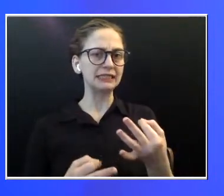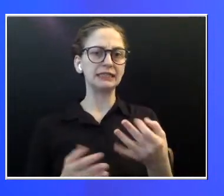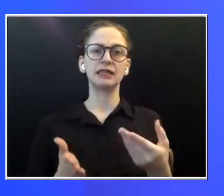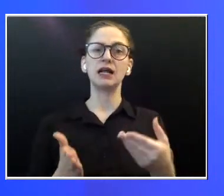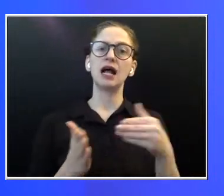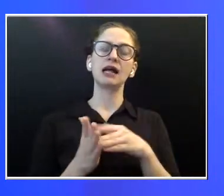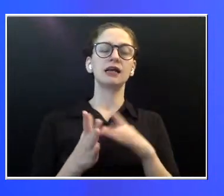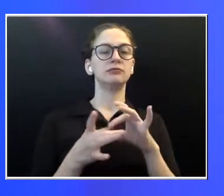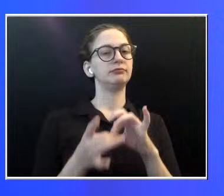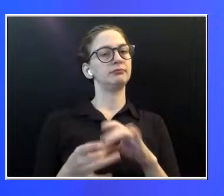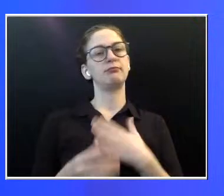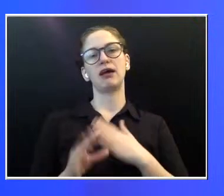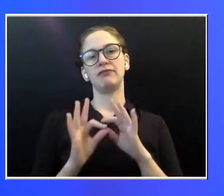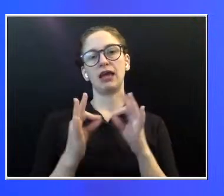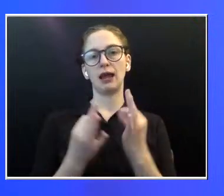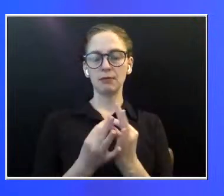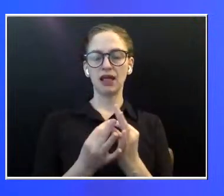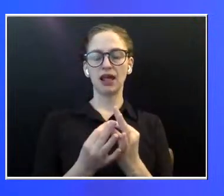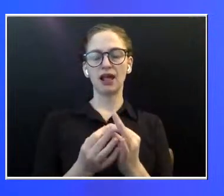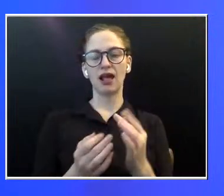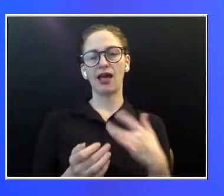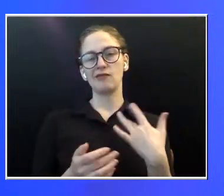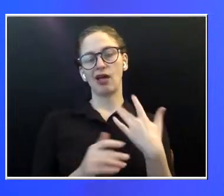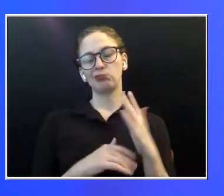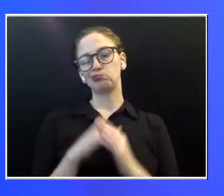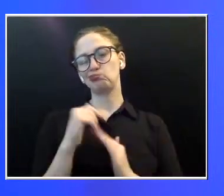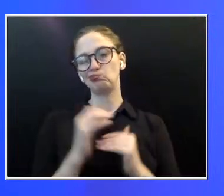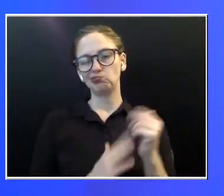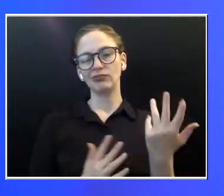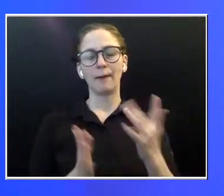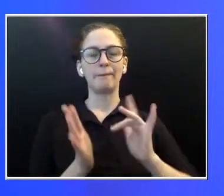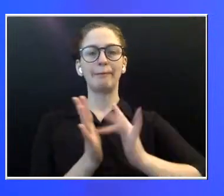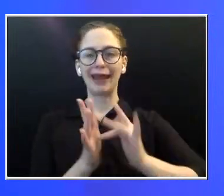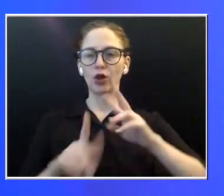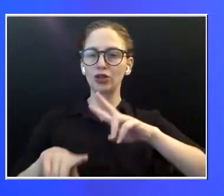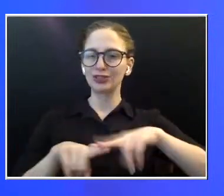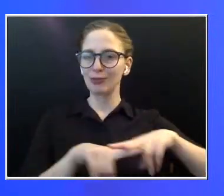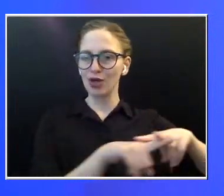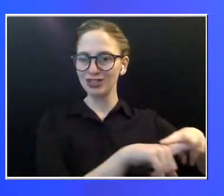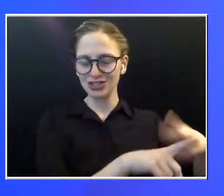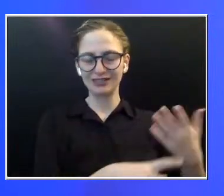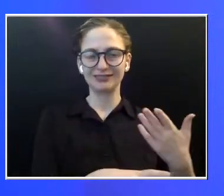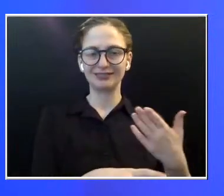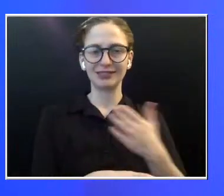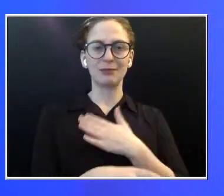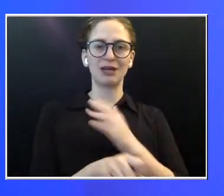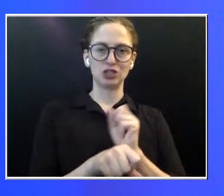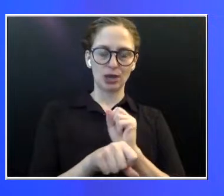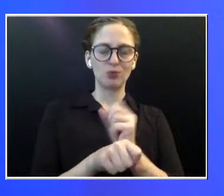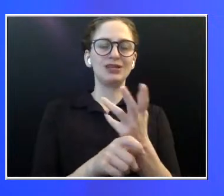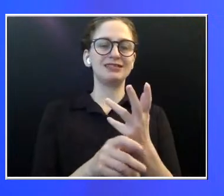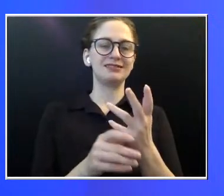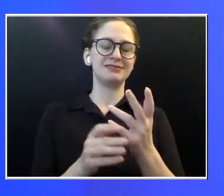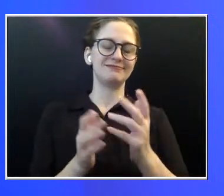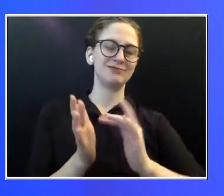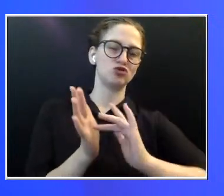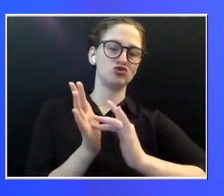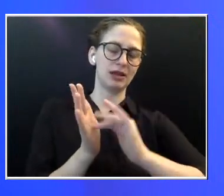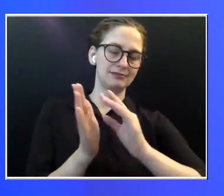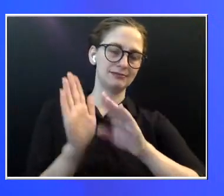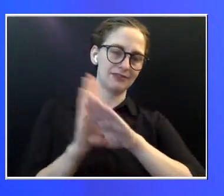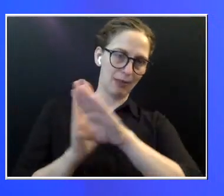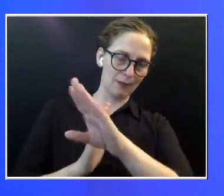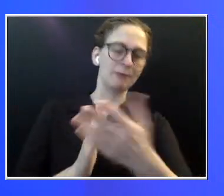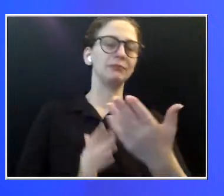medical terminology, having worked in drug development, and my husband is a physician. So I was not intimidated by